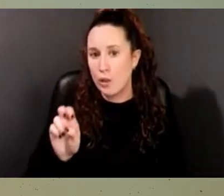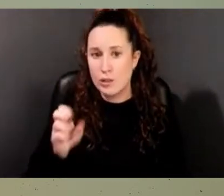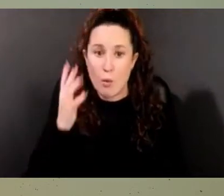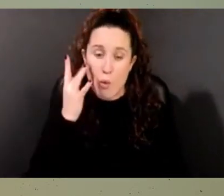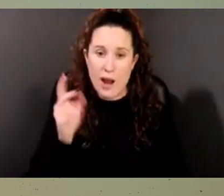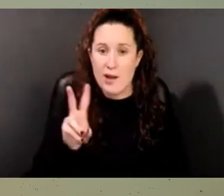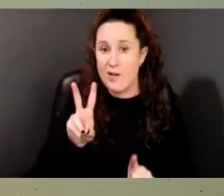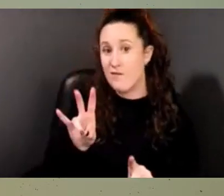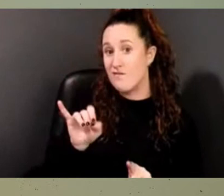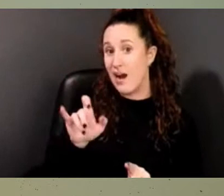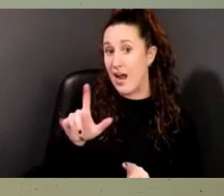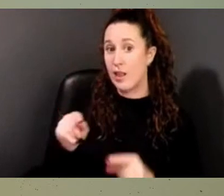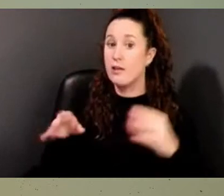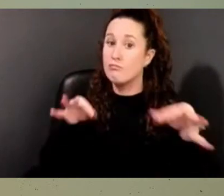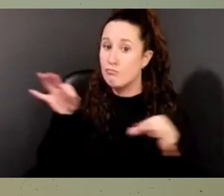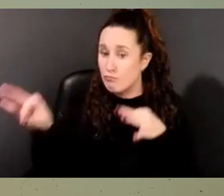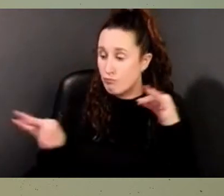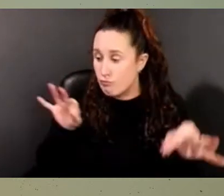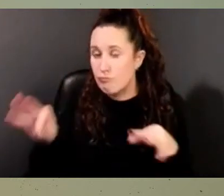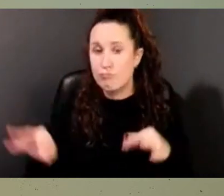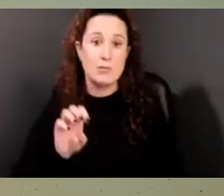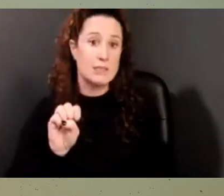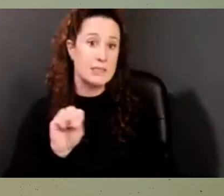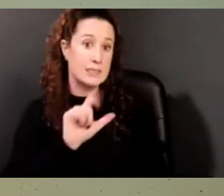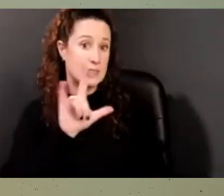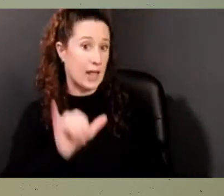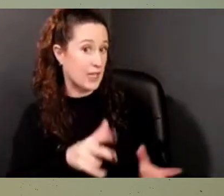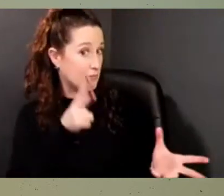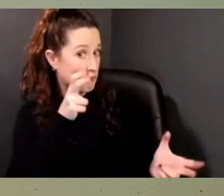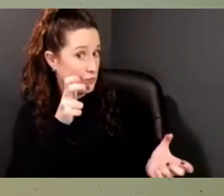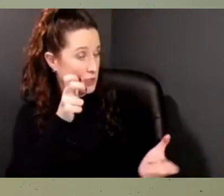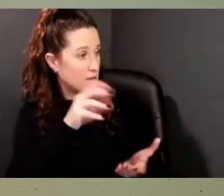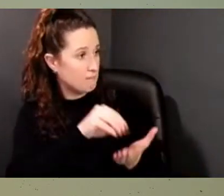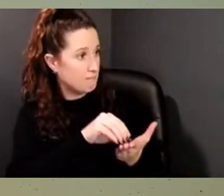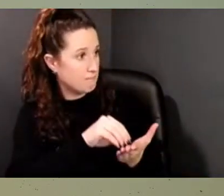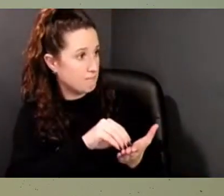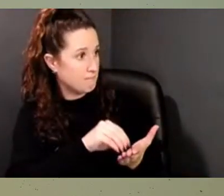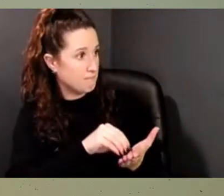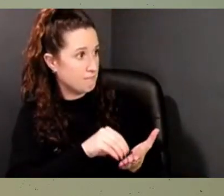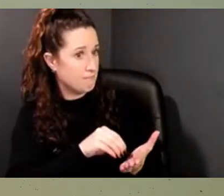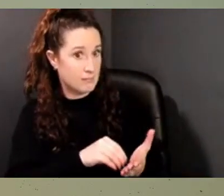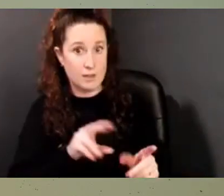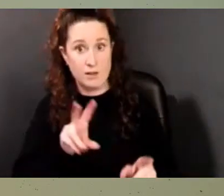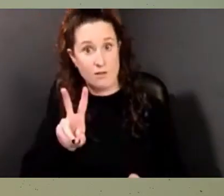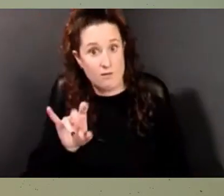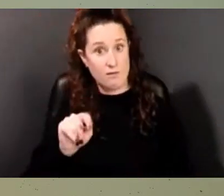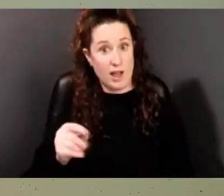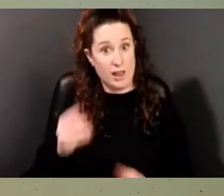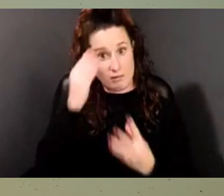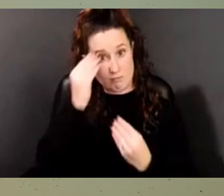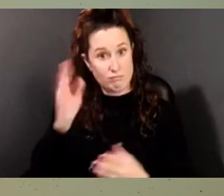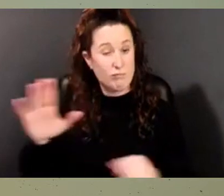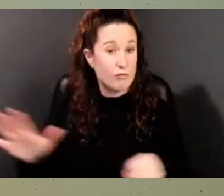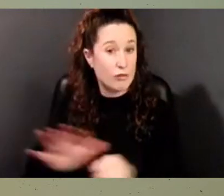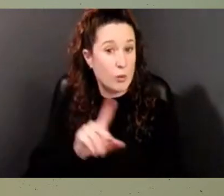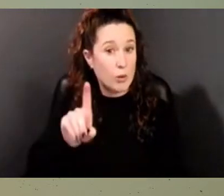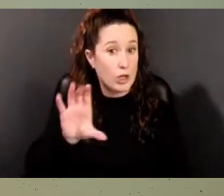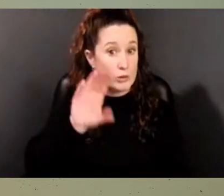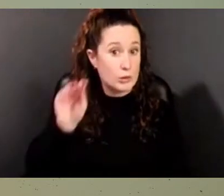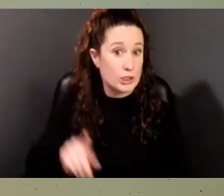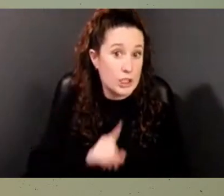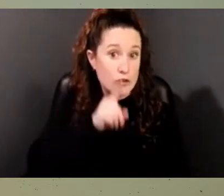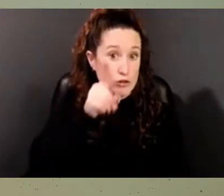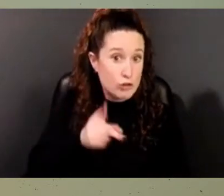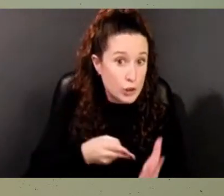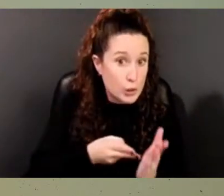and Sally is writing them down. Would Violet give the whole unvarnished truth? Perhaps, perhaps not. Would Sally